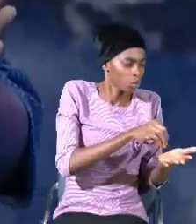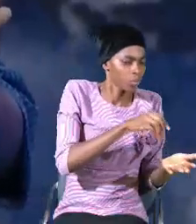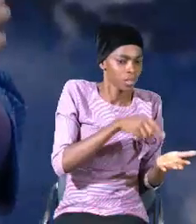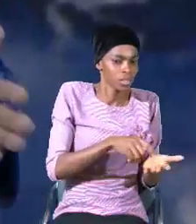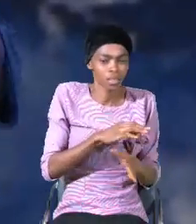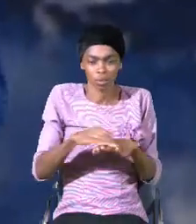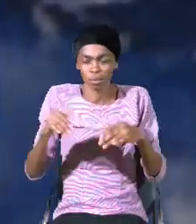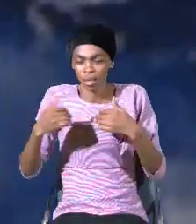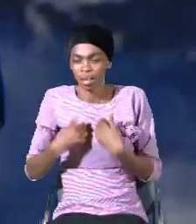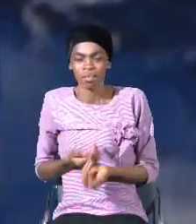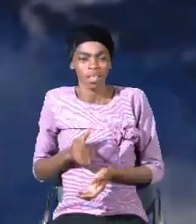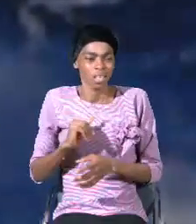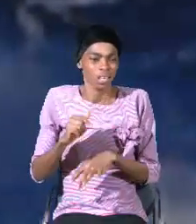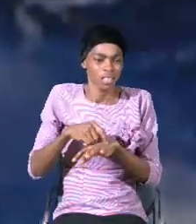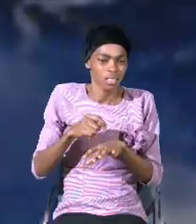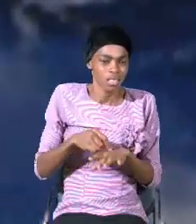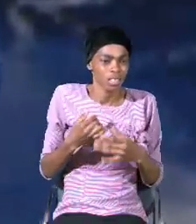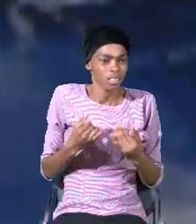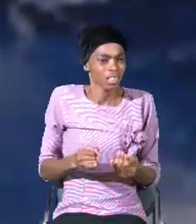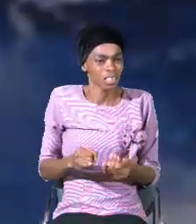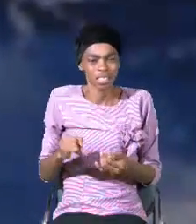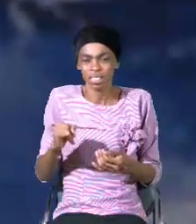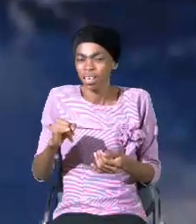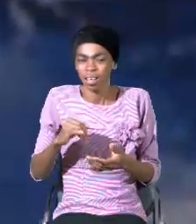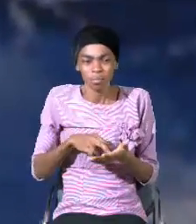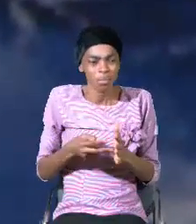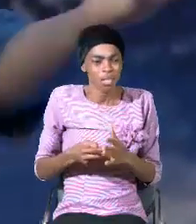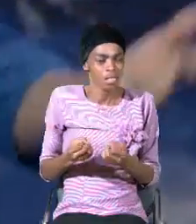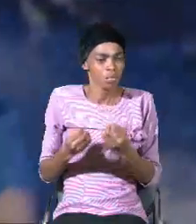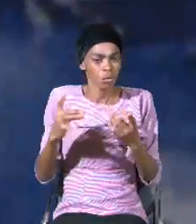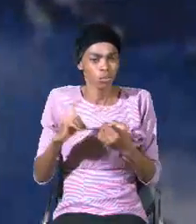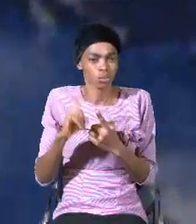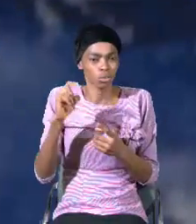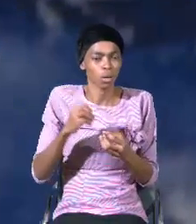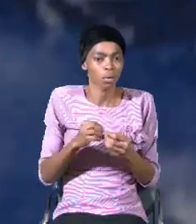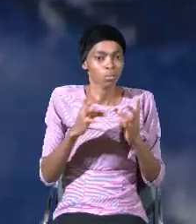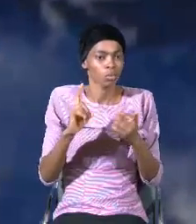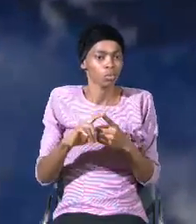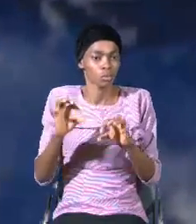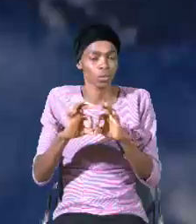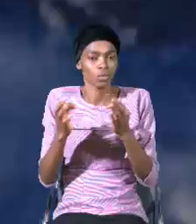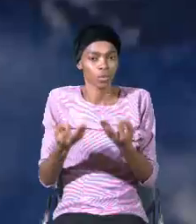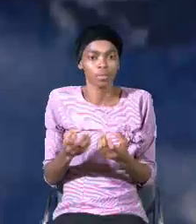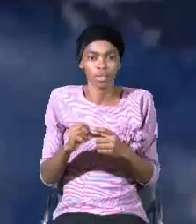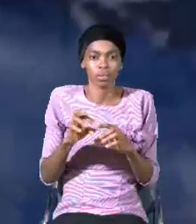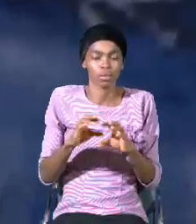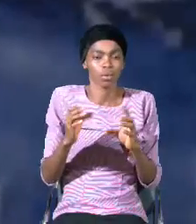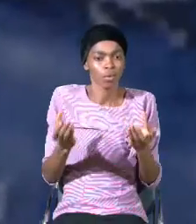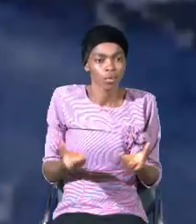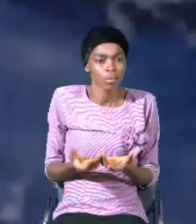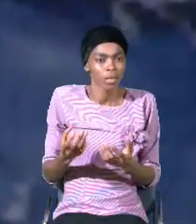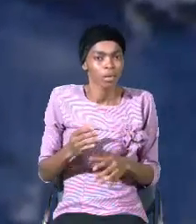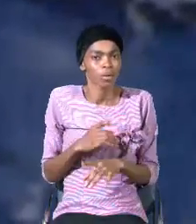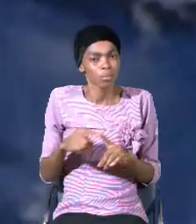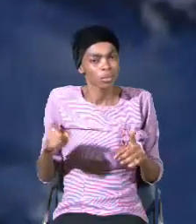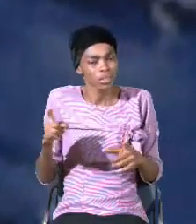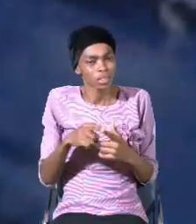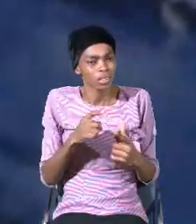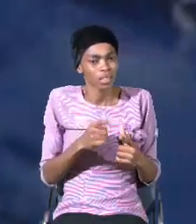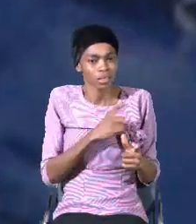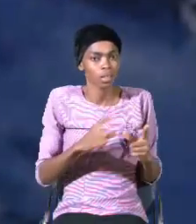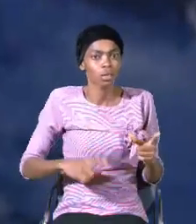life that means much to you, much to your family, much to your community. But then the Lord now says,